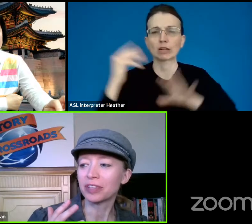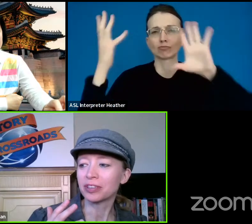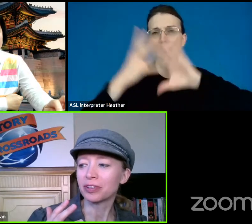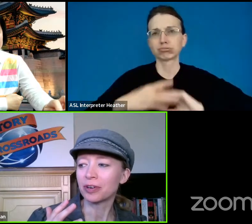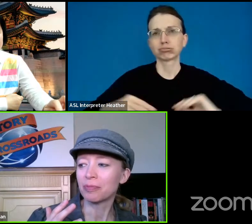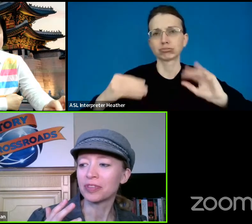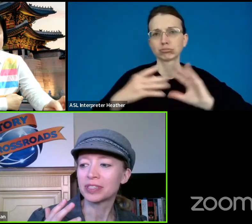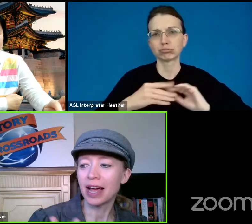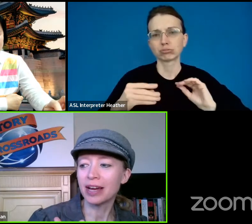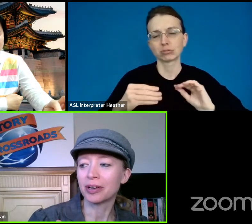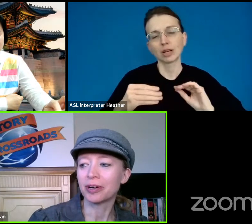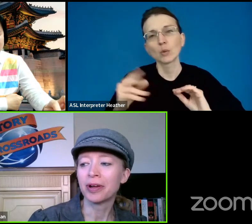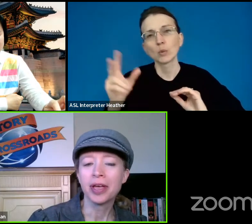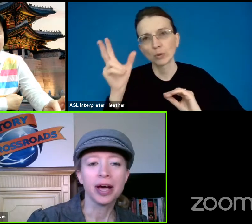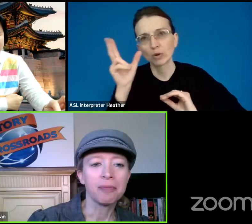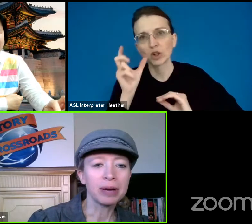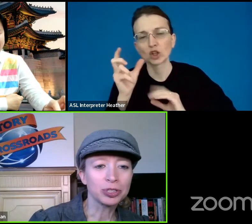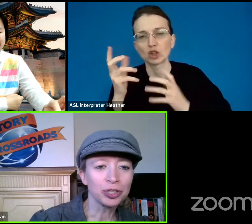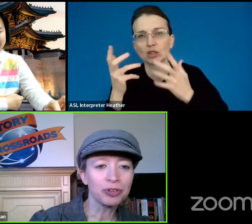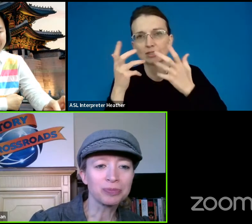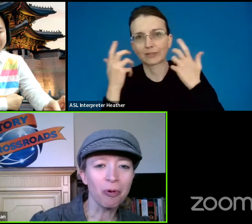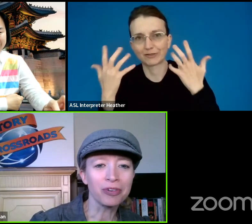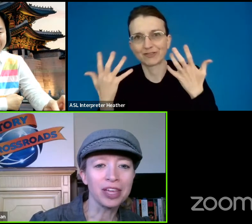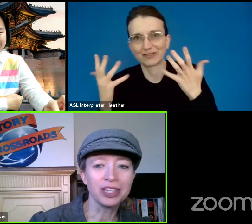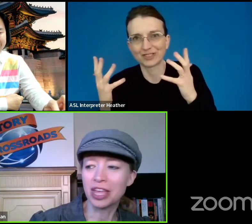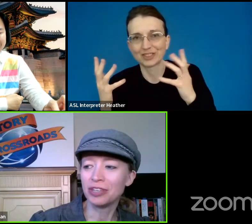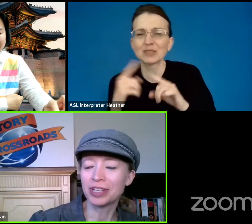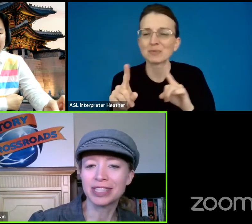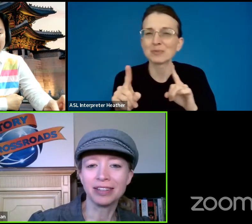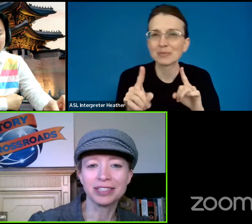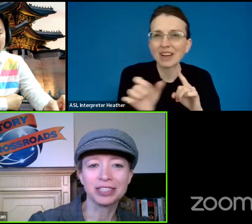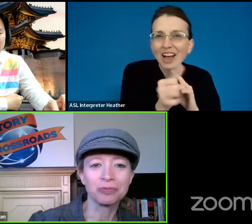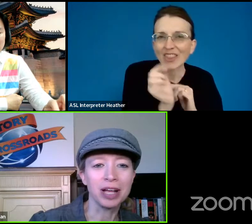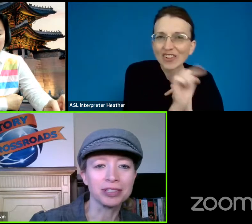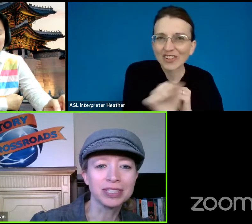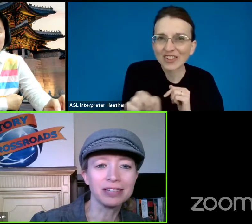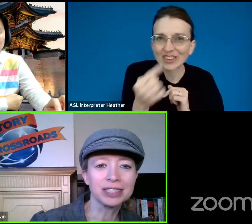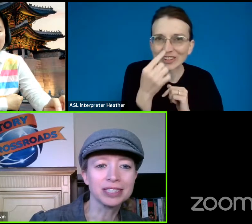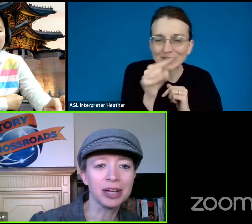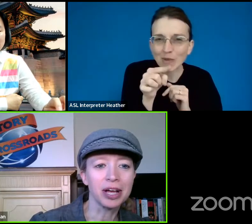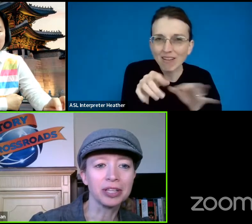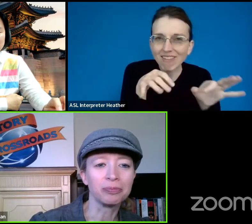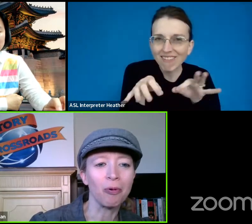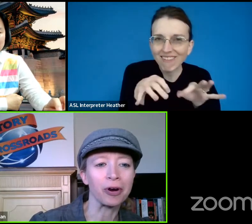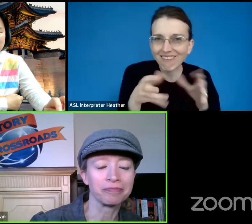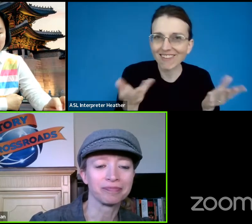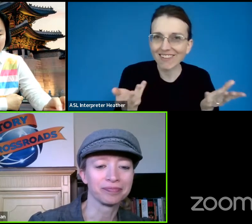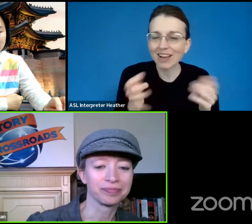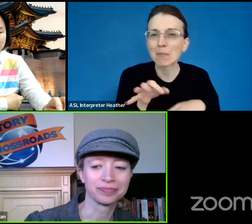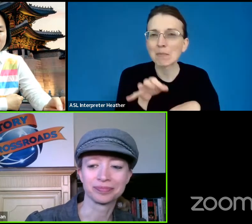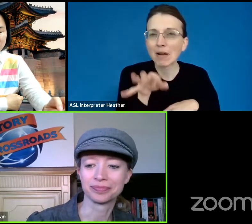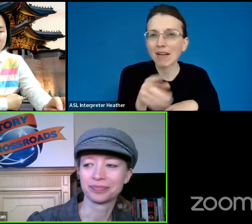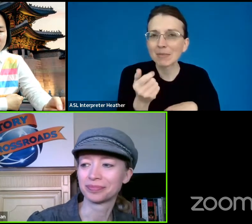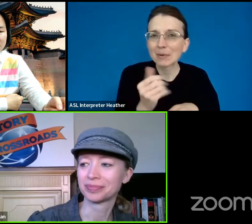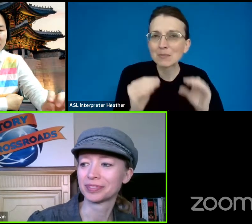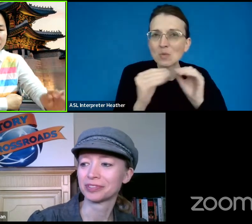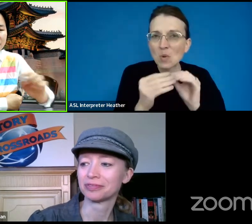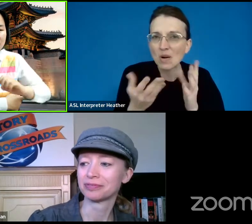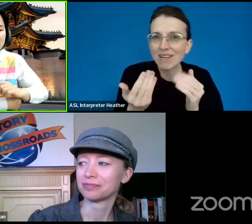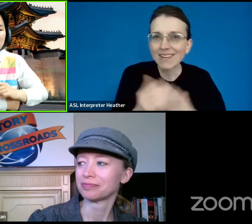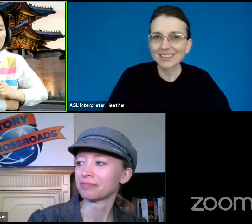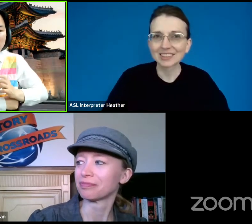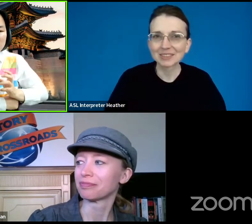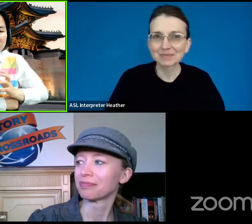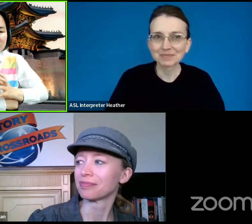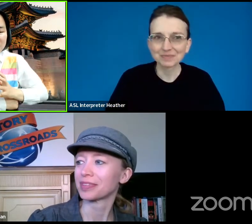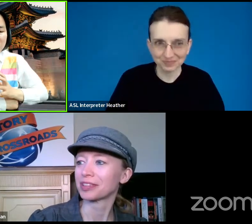we've definitely heard about the tiger, but I'm sure there's more that you can tell us as well. So tell us a little more. Yeah,